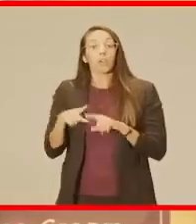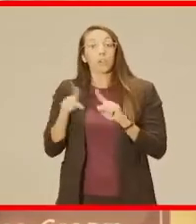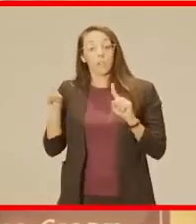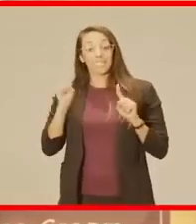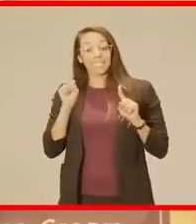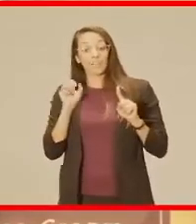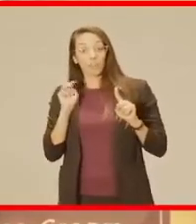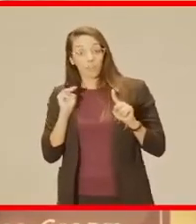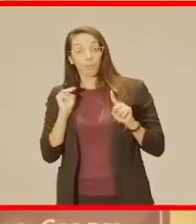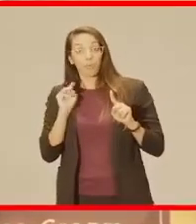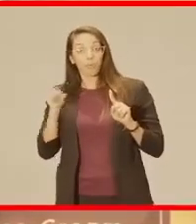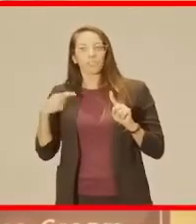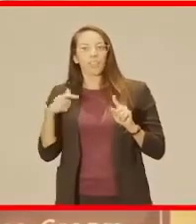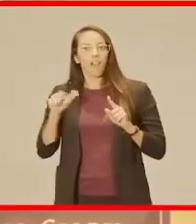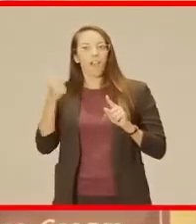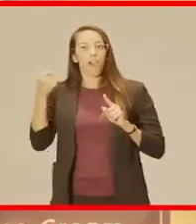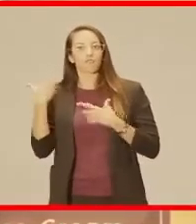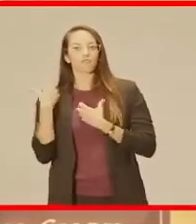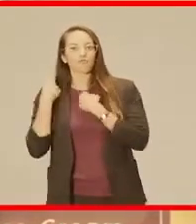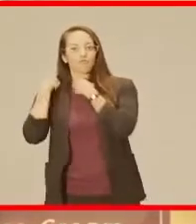other strengths elsewhere.